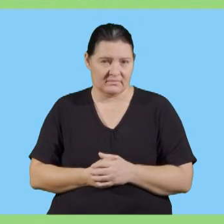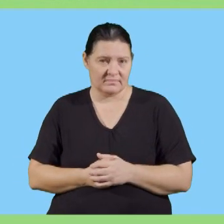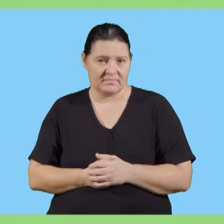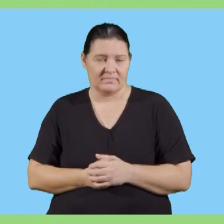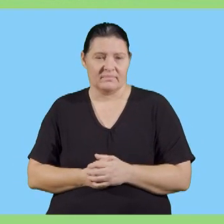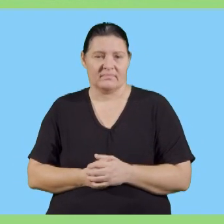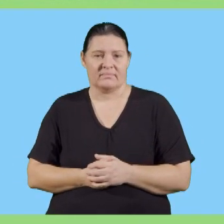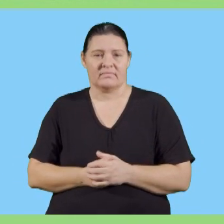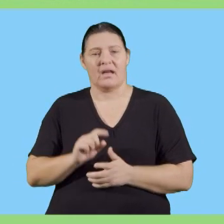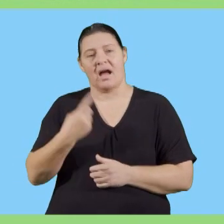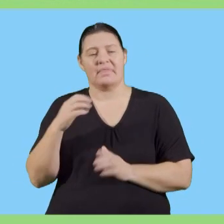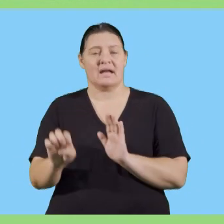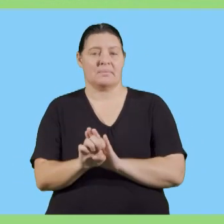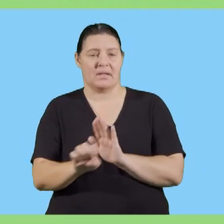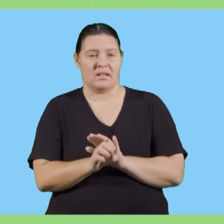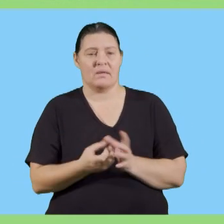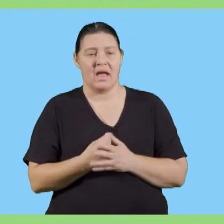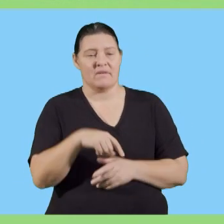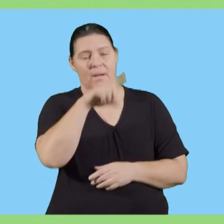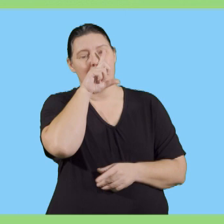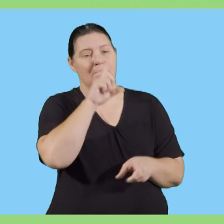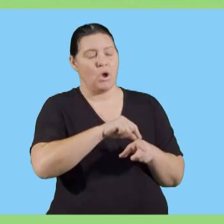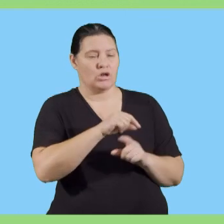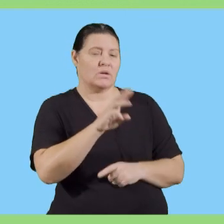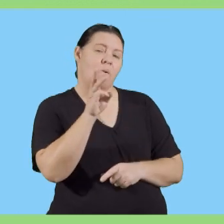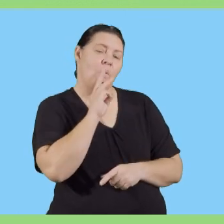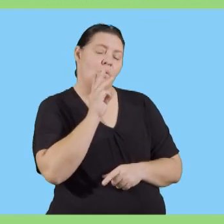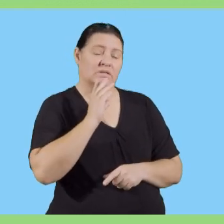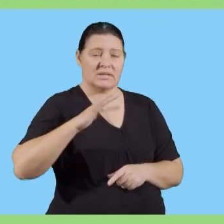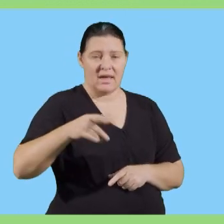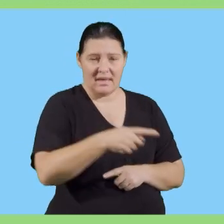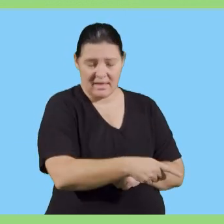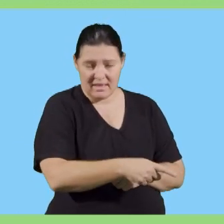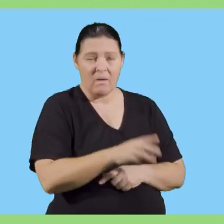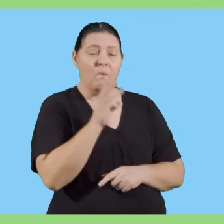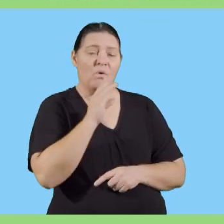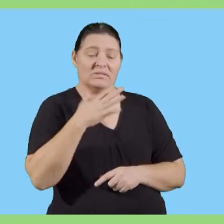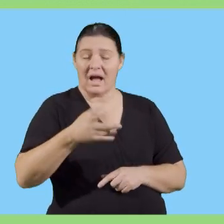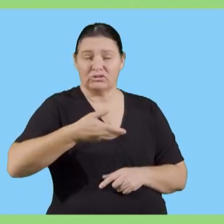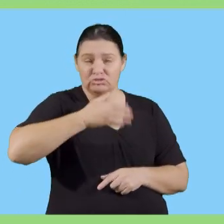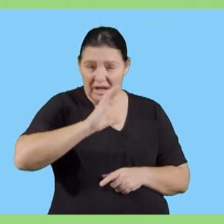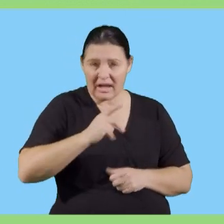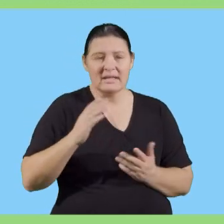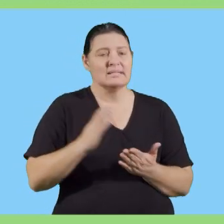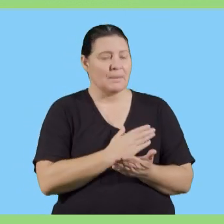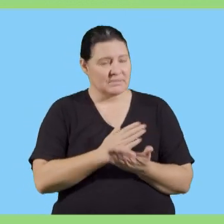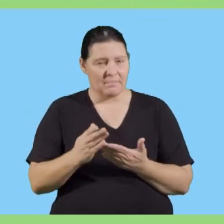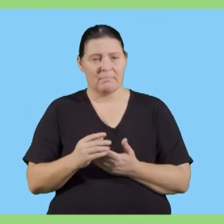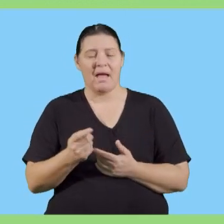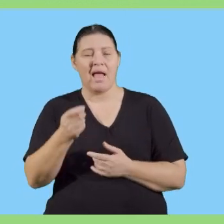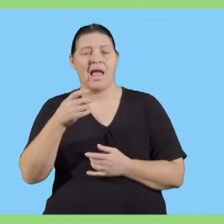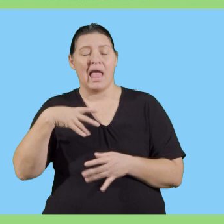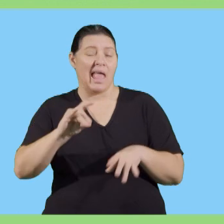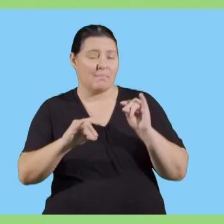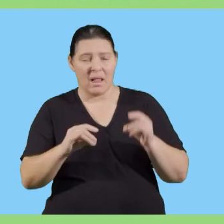Obviously, we need water to drink. And sometimes we find these small animals that we find in water that birds feed on. Again, we need the